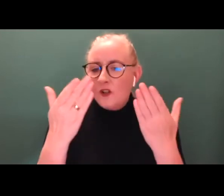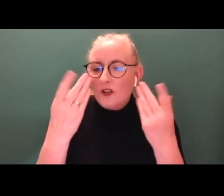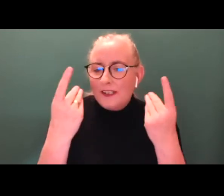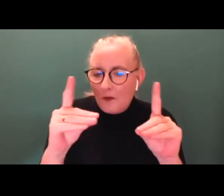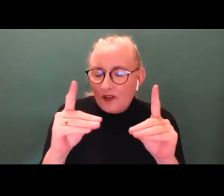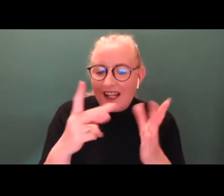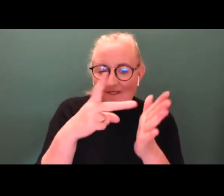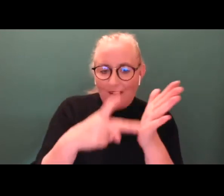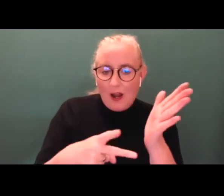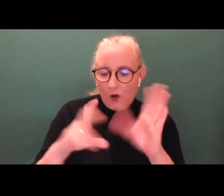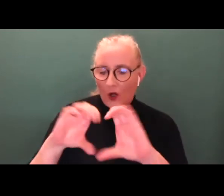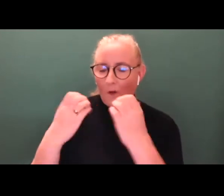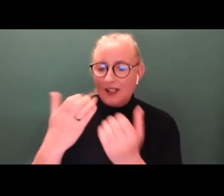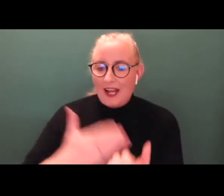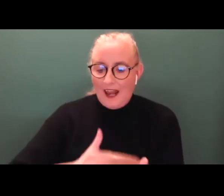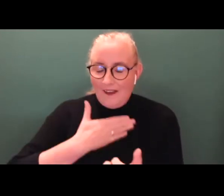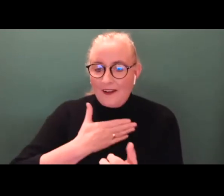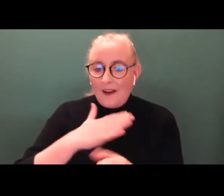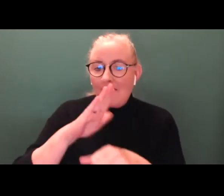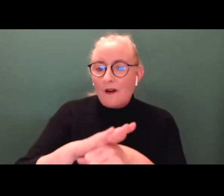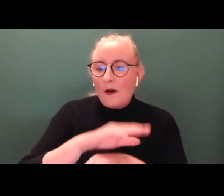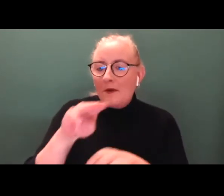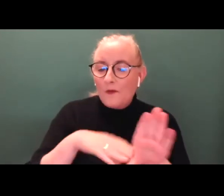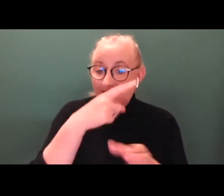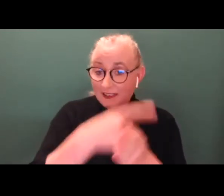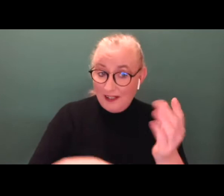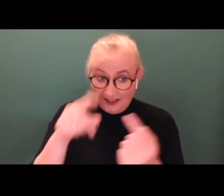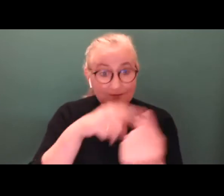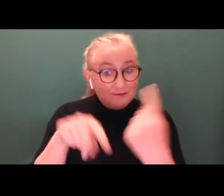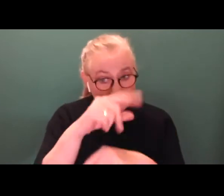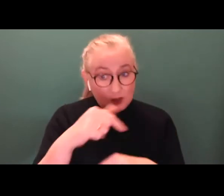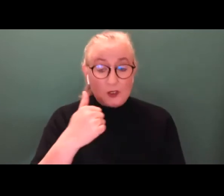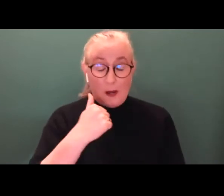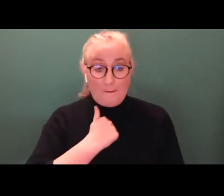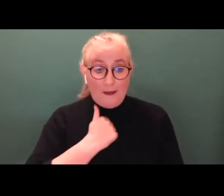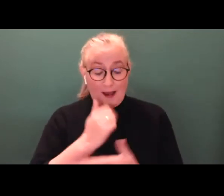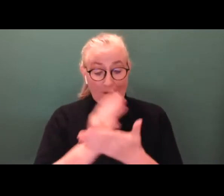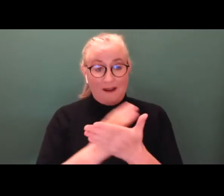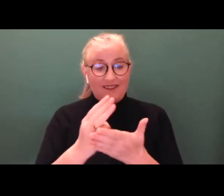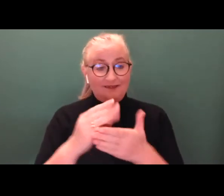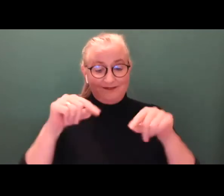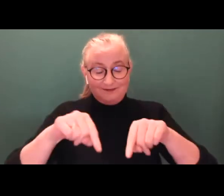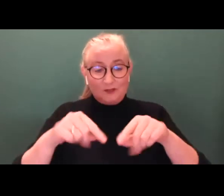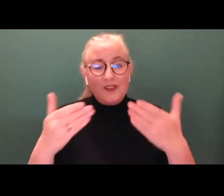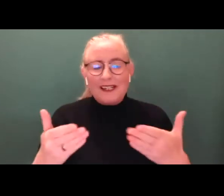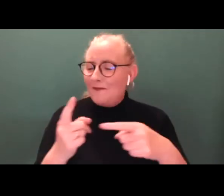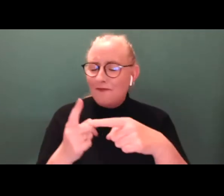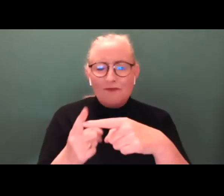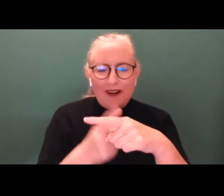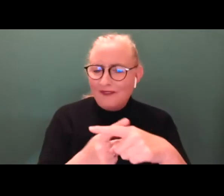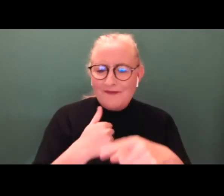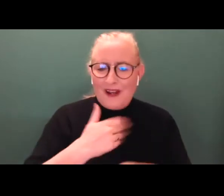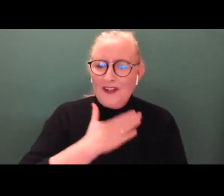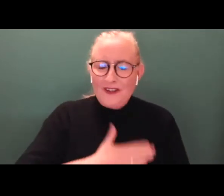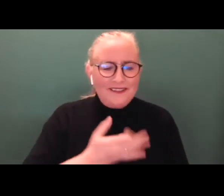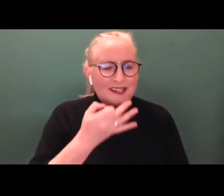of community living for persons with disabilities. My part of today is going to be very brief. I'm just going to give you